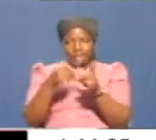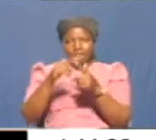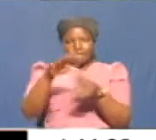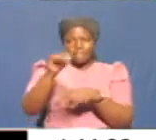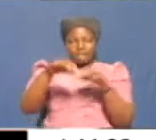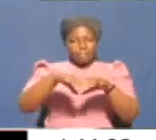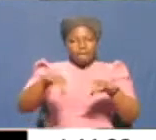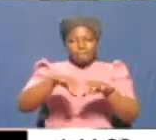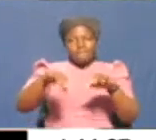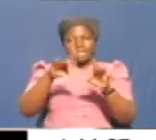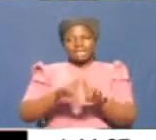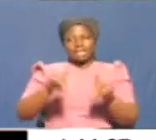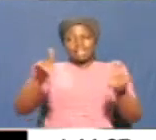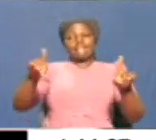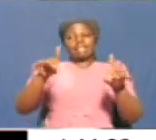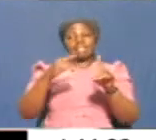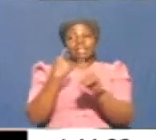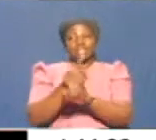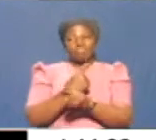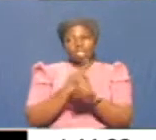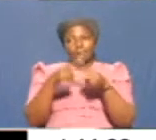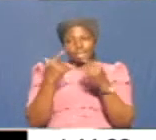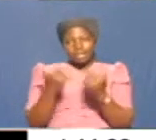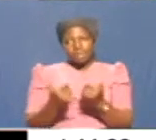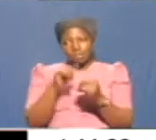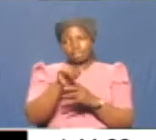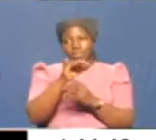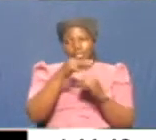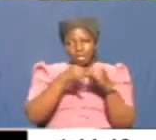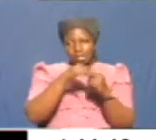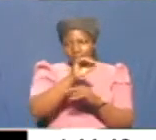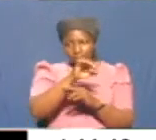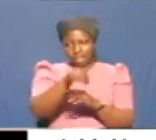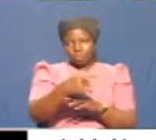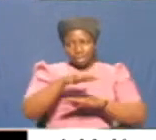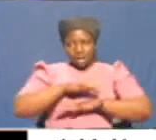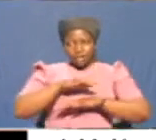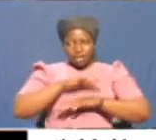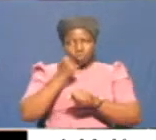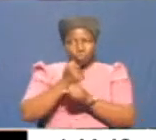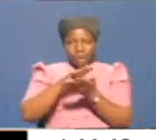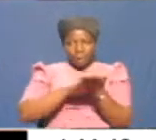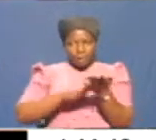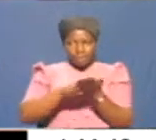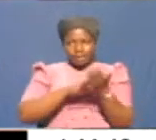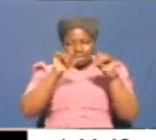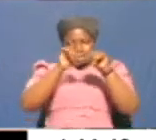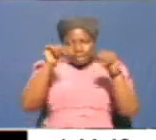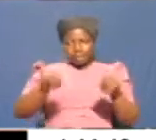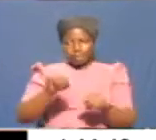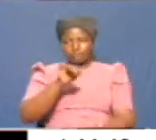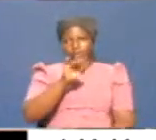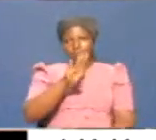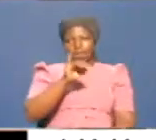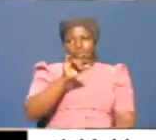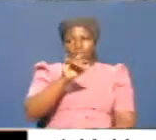be different, but basically 80,000 is enough to do a basic system. The biogas technology is expected